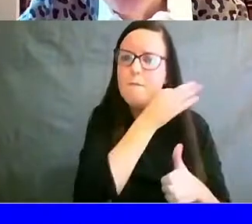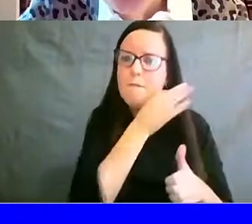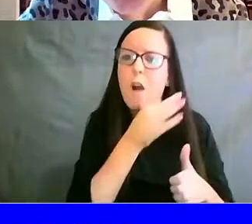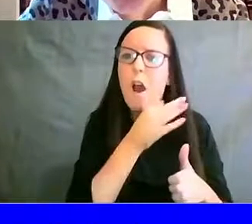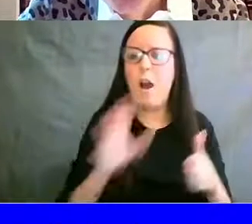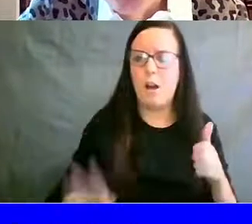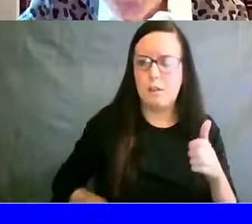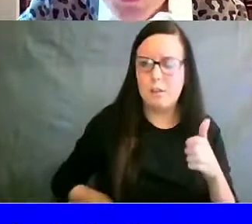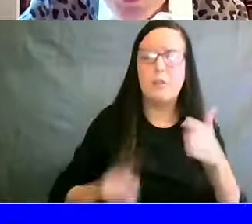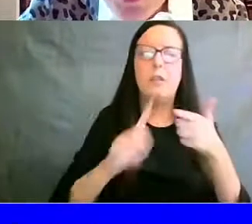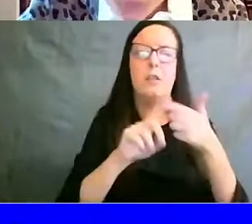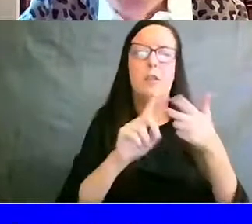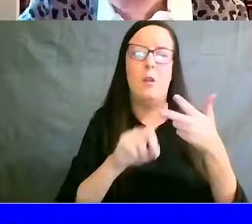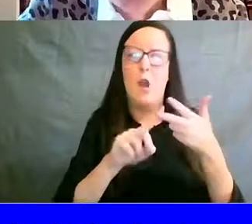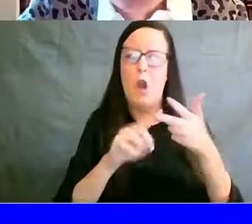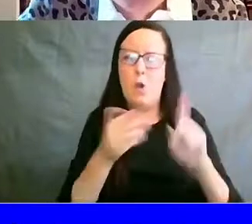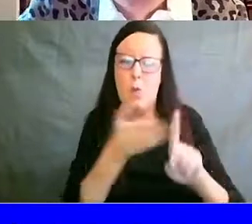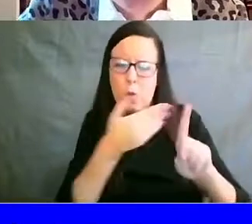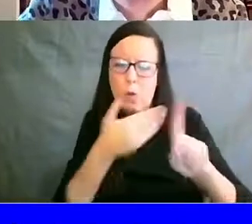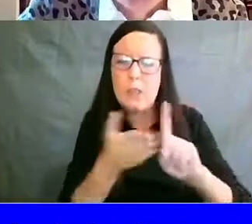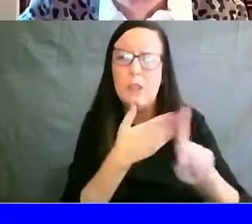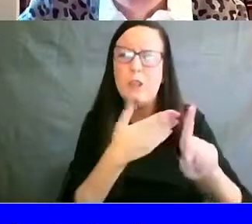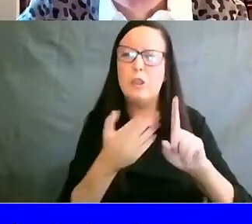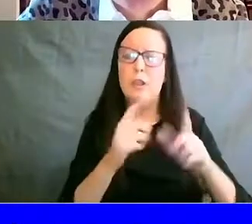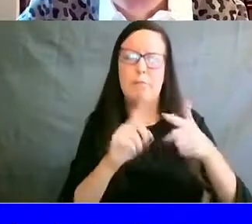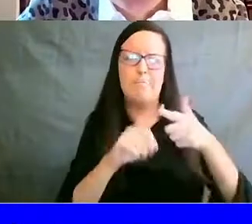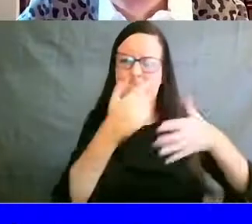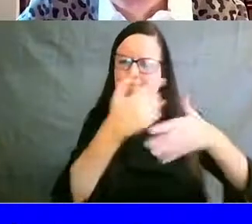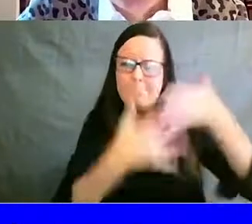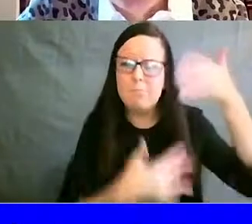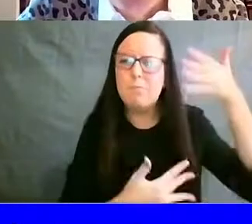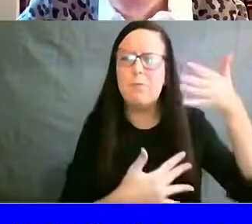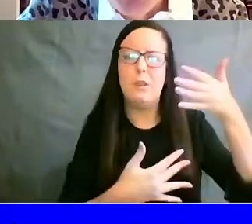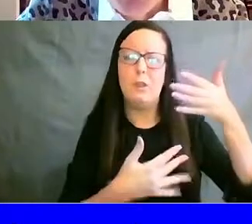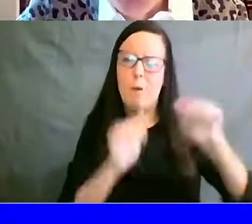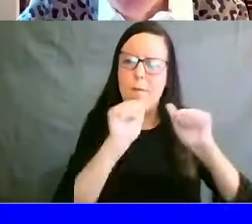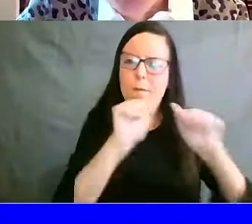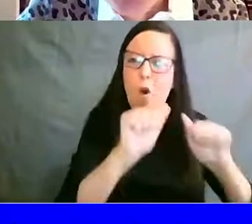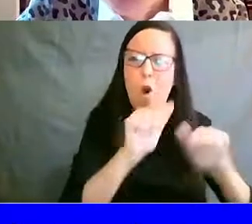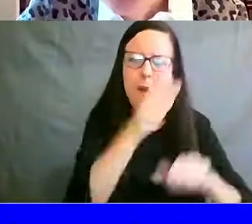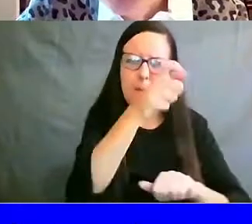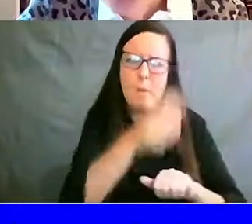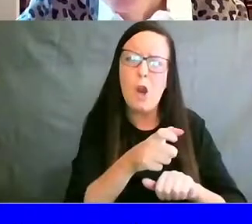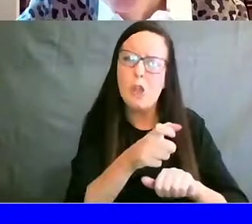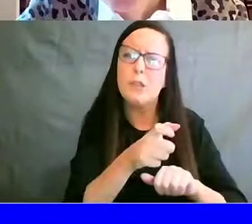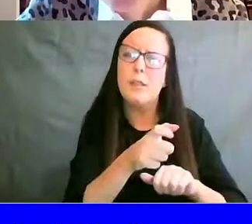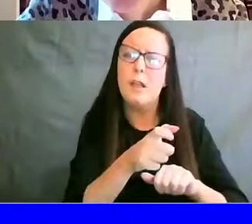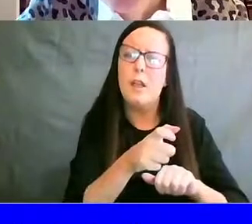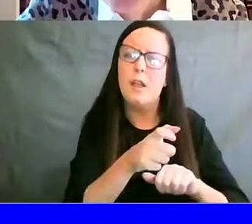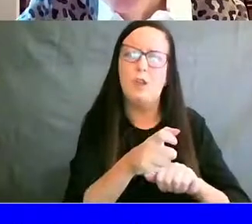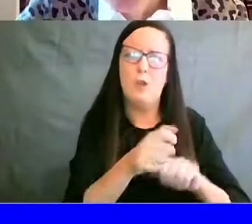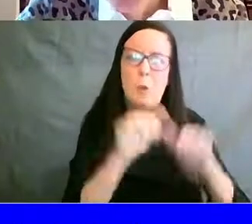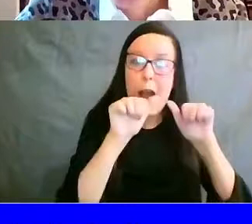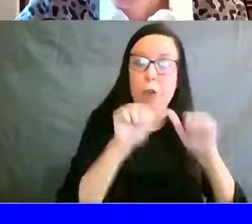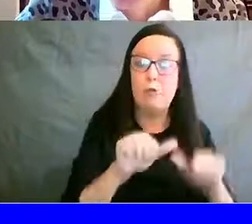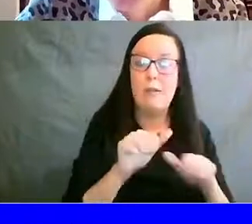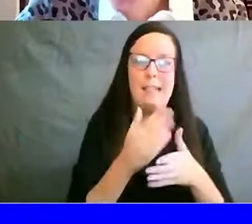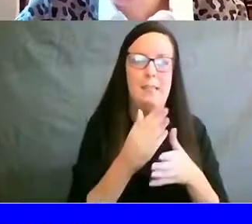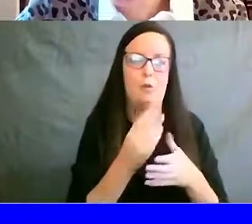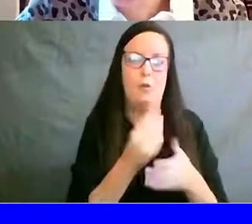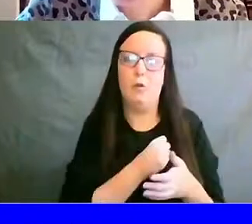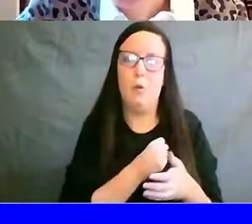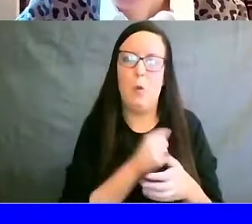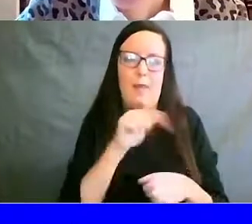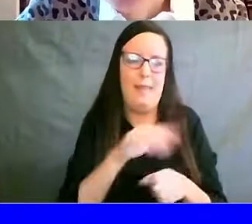undue influence to force a person to enter into one of these decision support arrangements. And interestingly, the Act calls out that that can